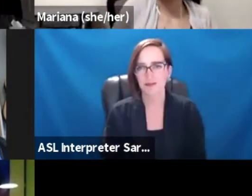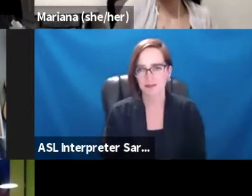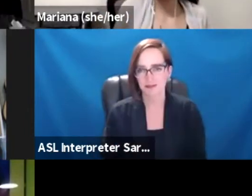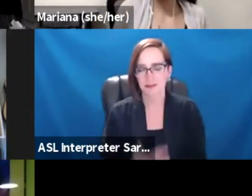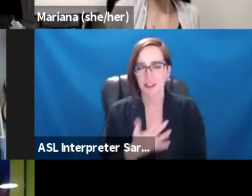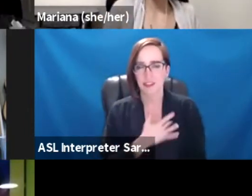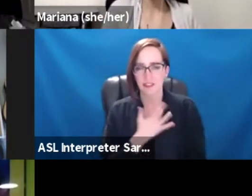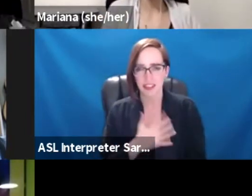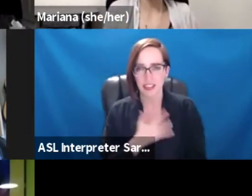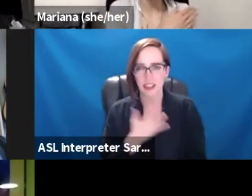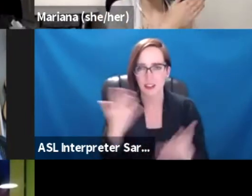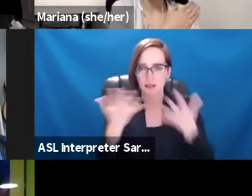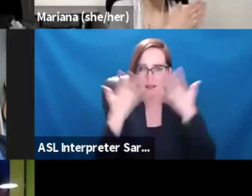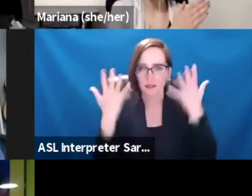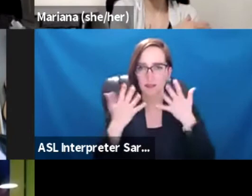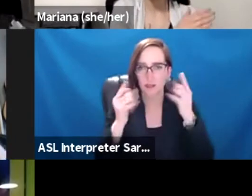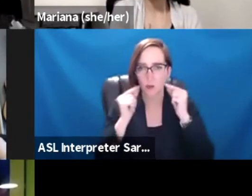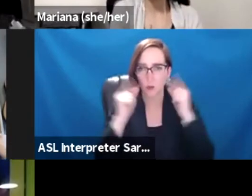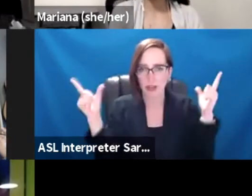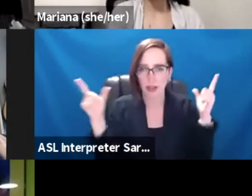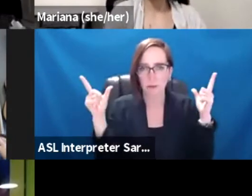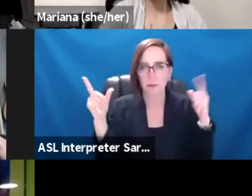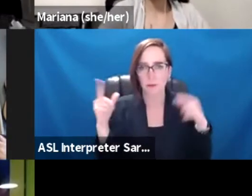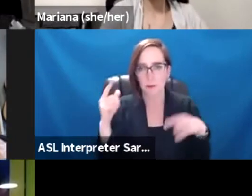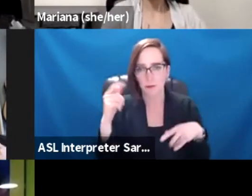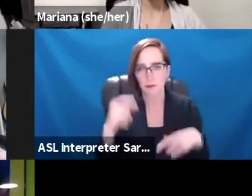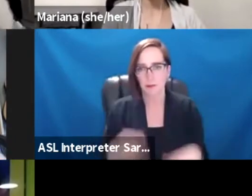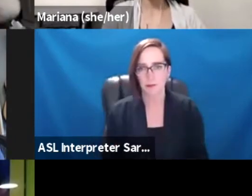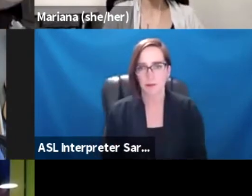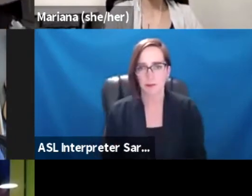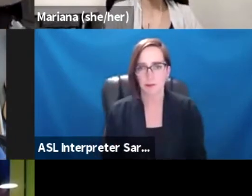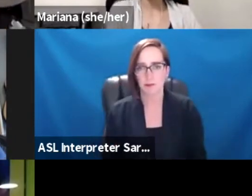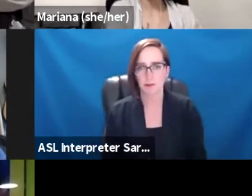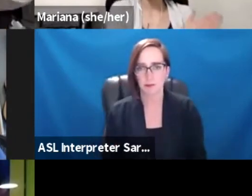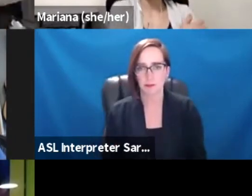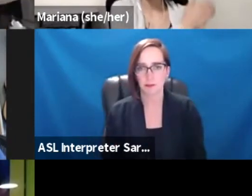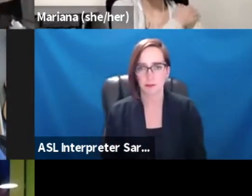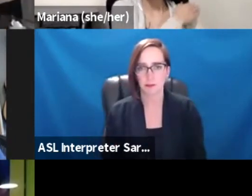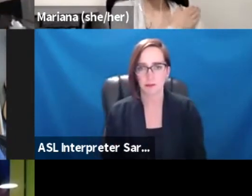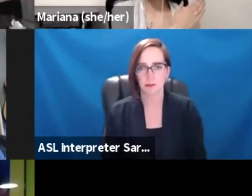from waking up the meridians, the tapping.